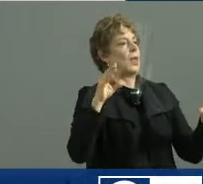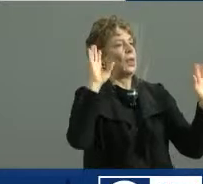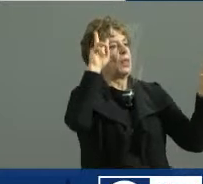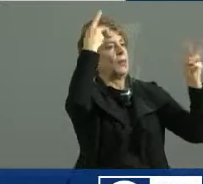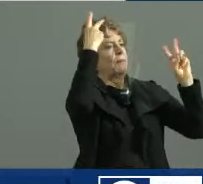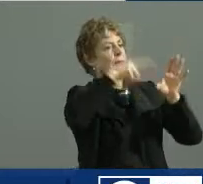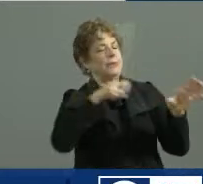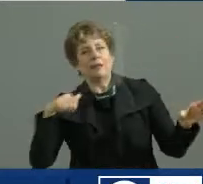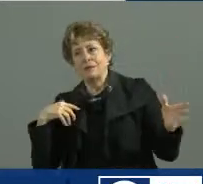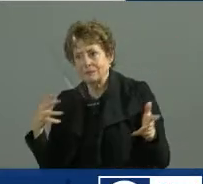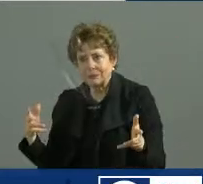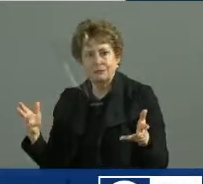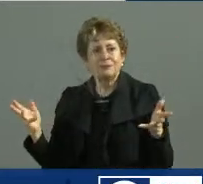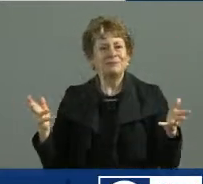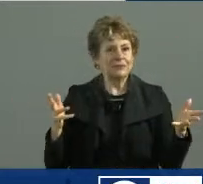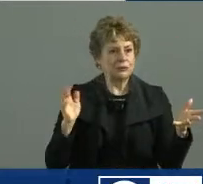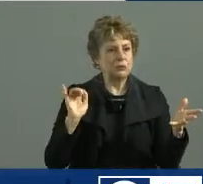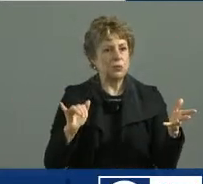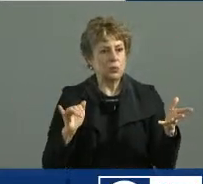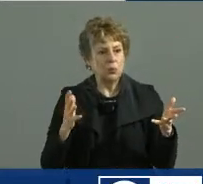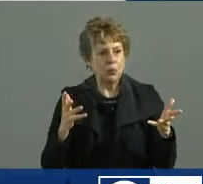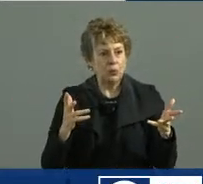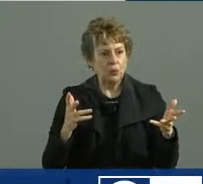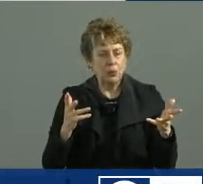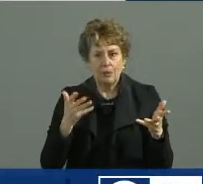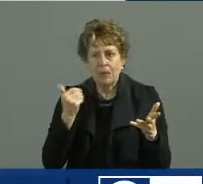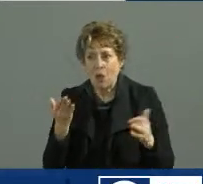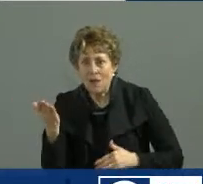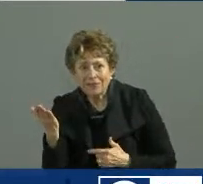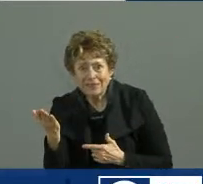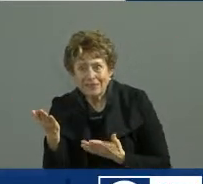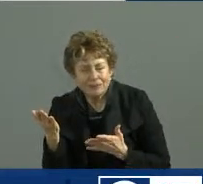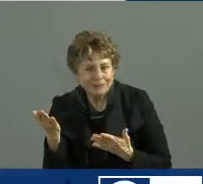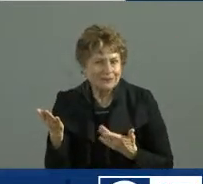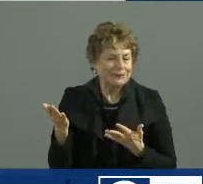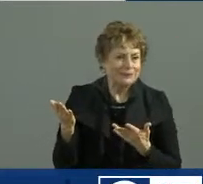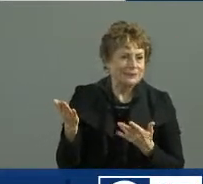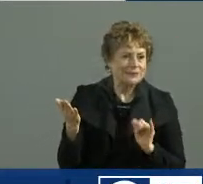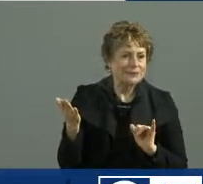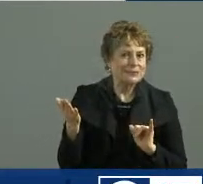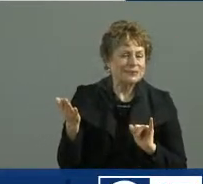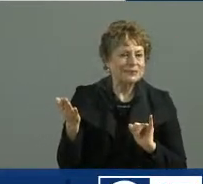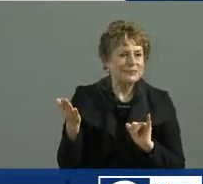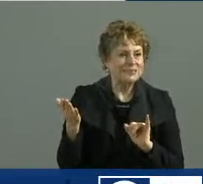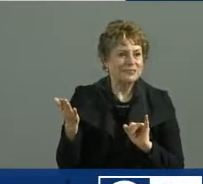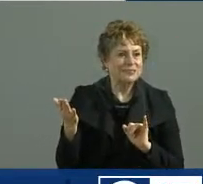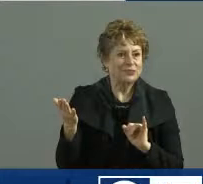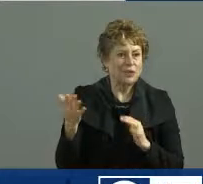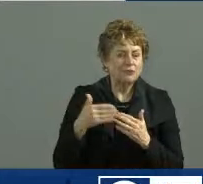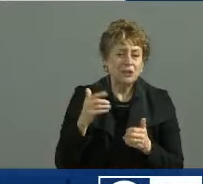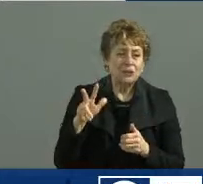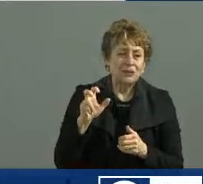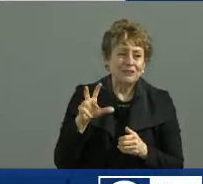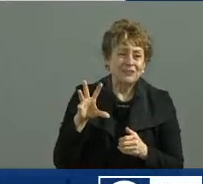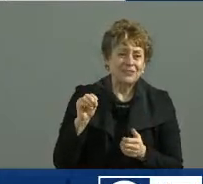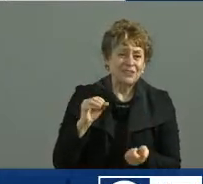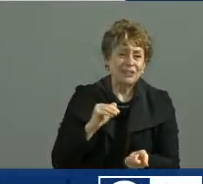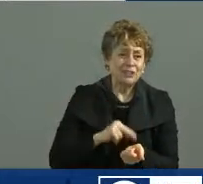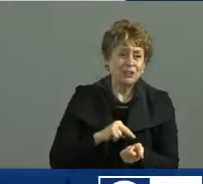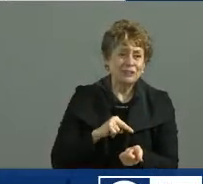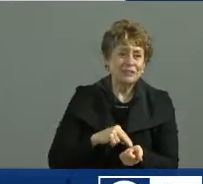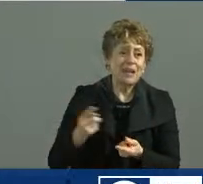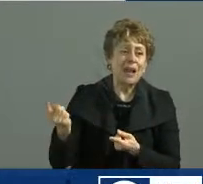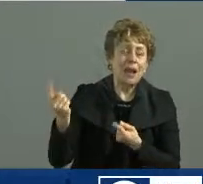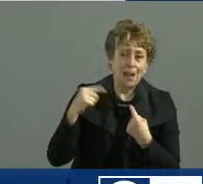a better offer, but we continue to have almost 350 nurses that have arrived into the